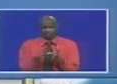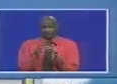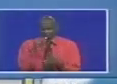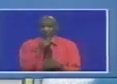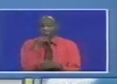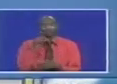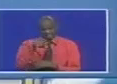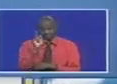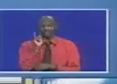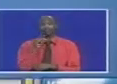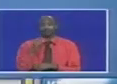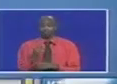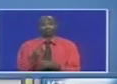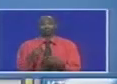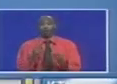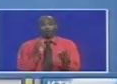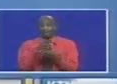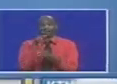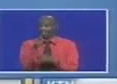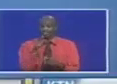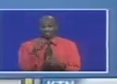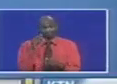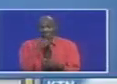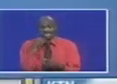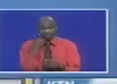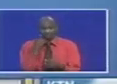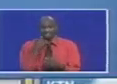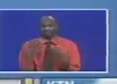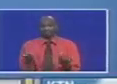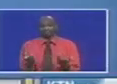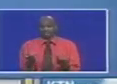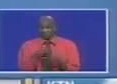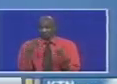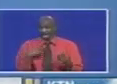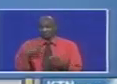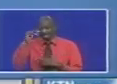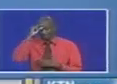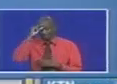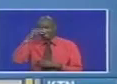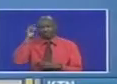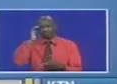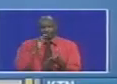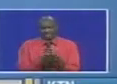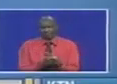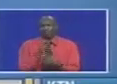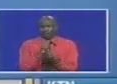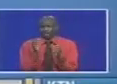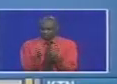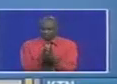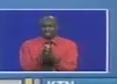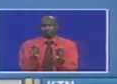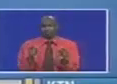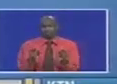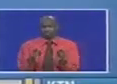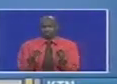drought. And that's the direction we're going in. We're very close to the government, and we believe that we have to all work hand in hand because our